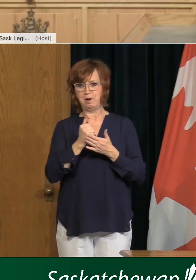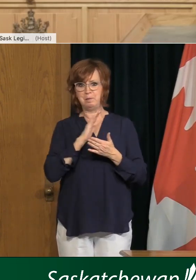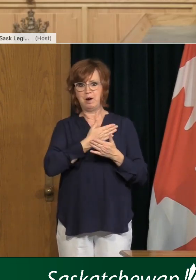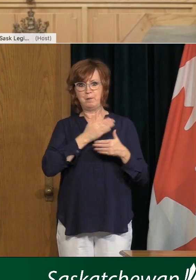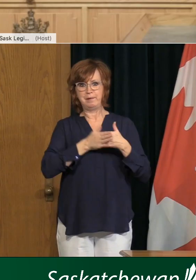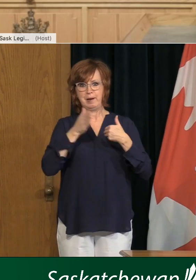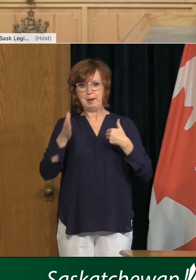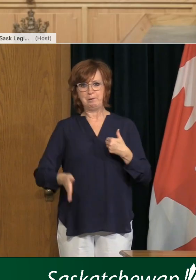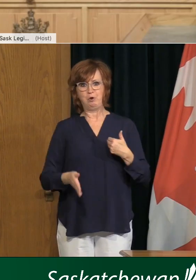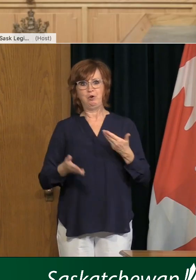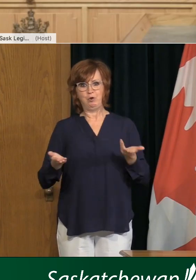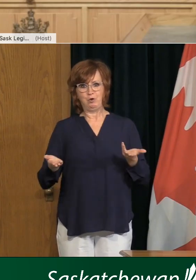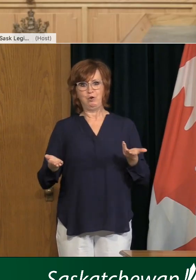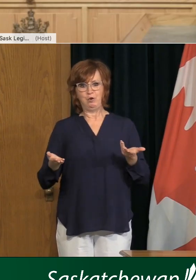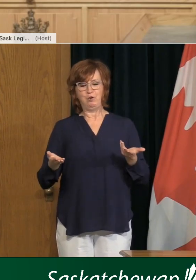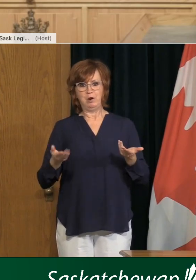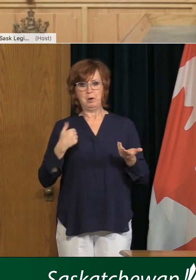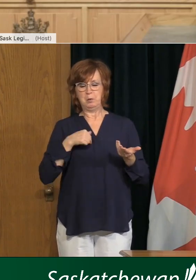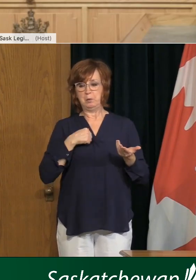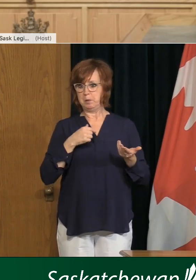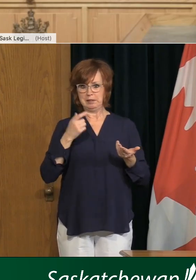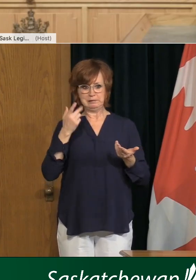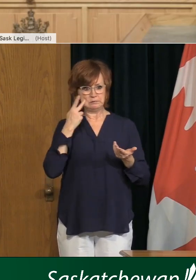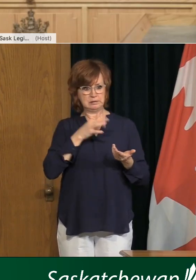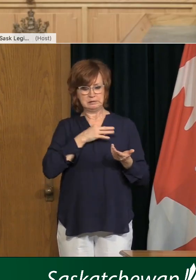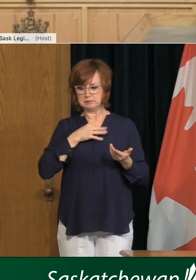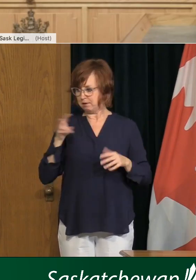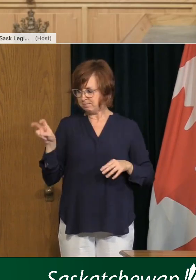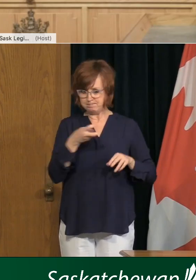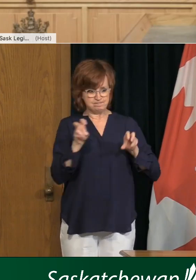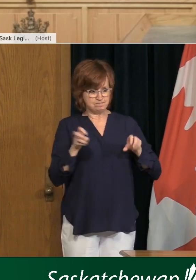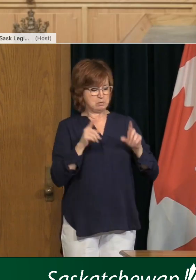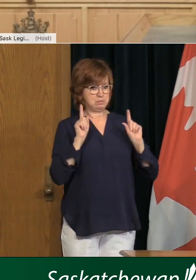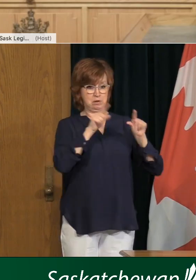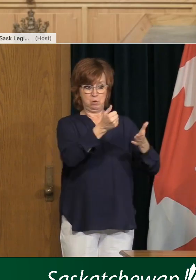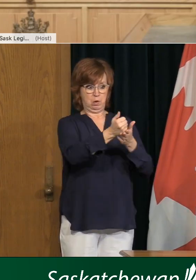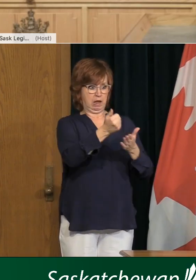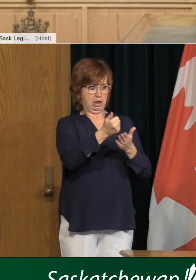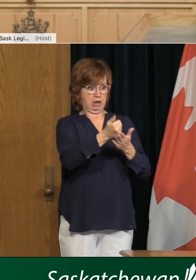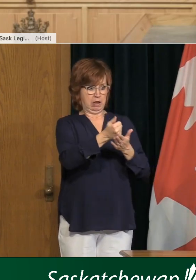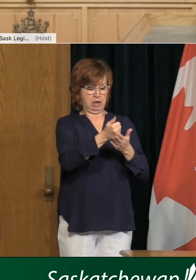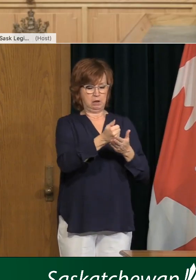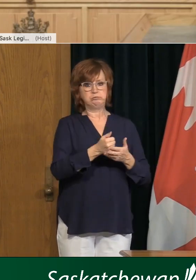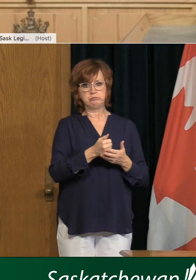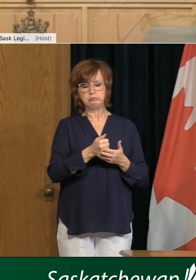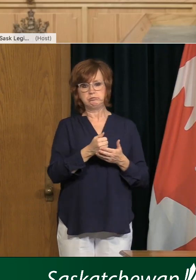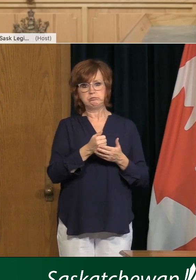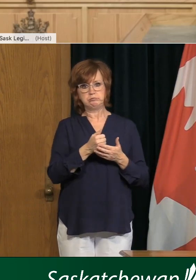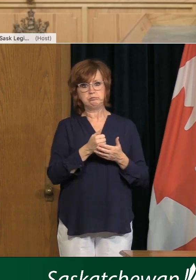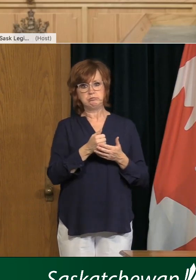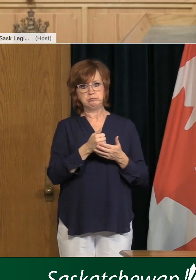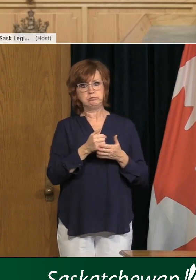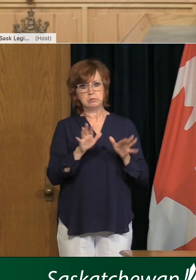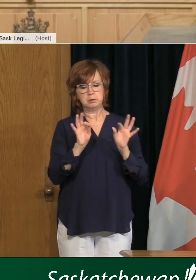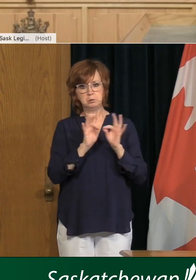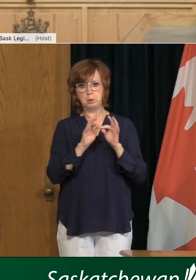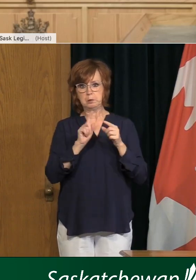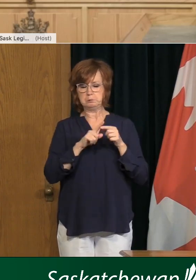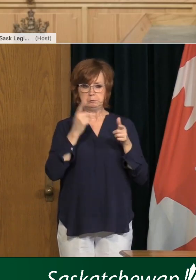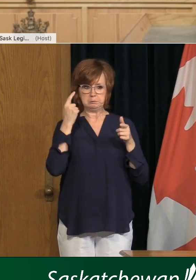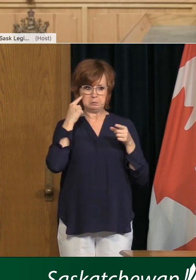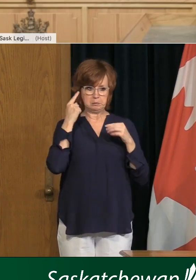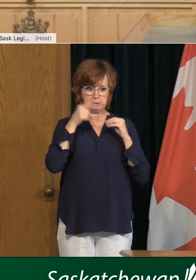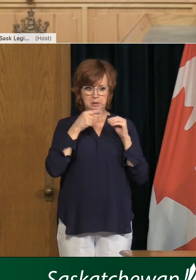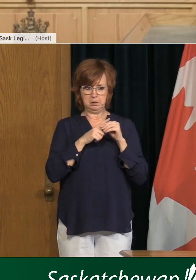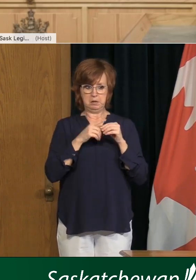occurring. Where that happens, we will obviously have to consider whether it's feasible to resume services and not do